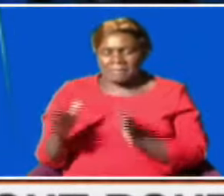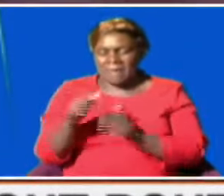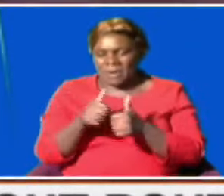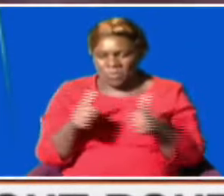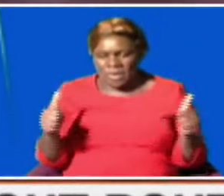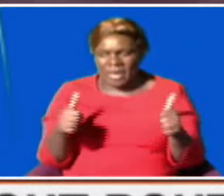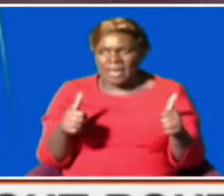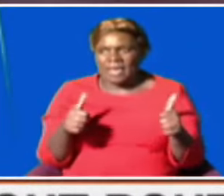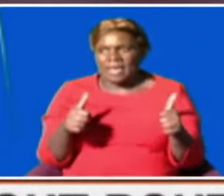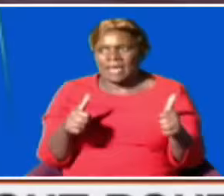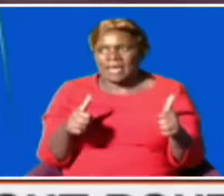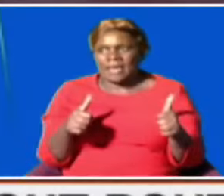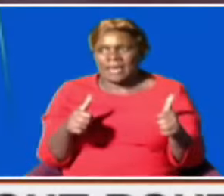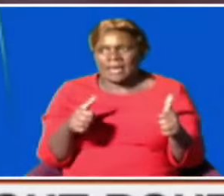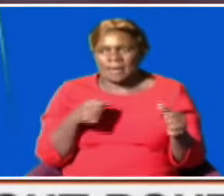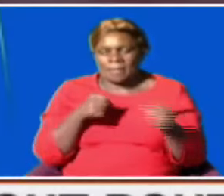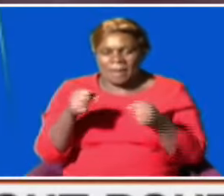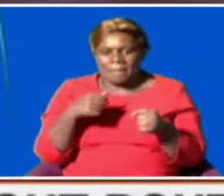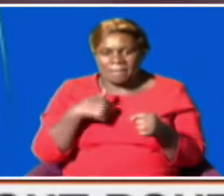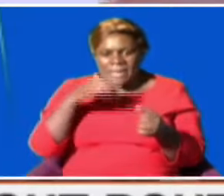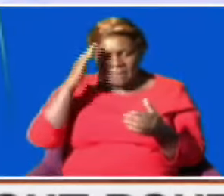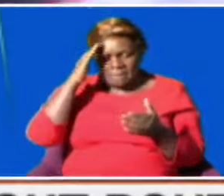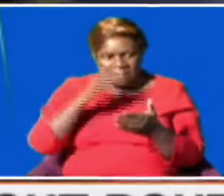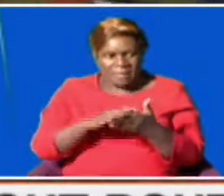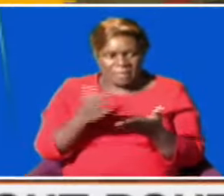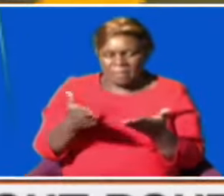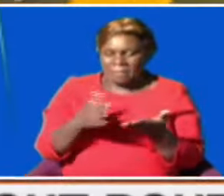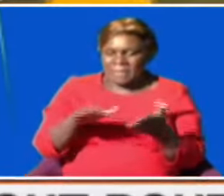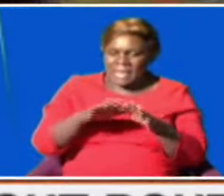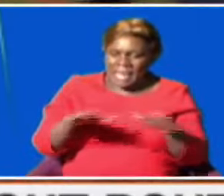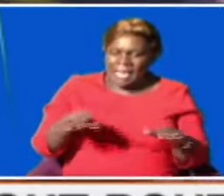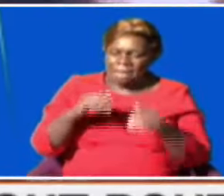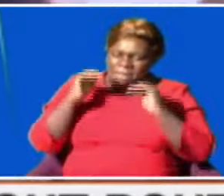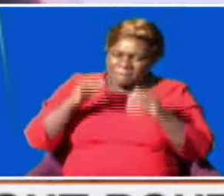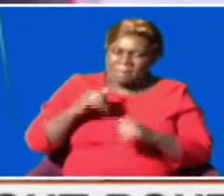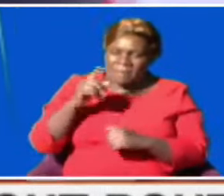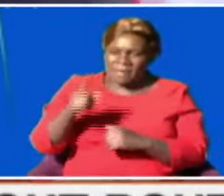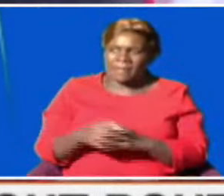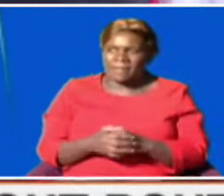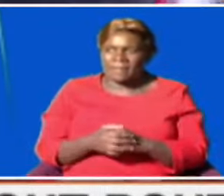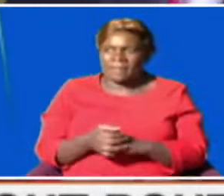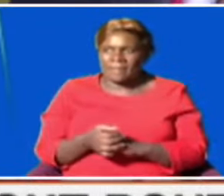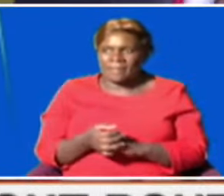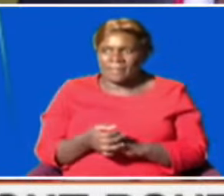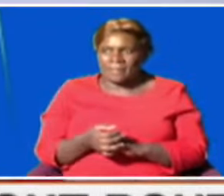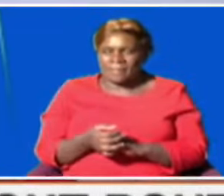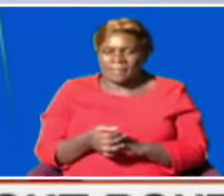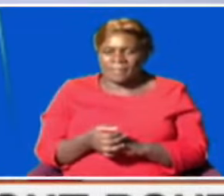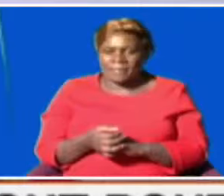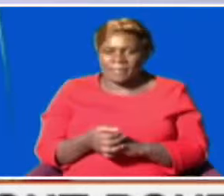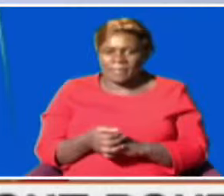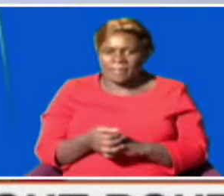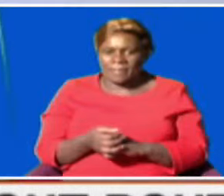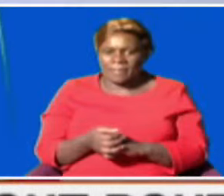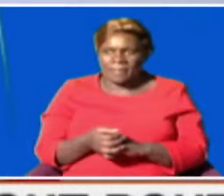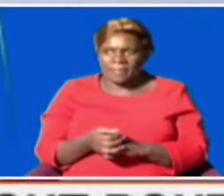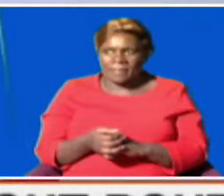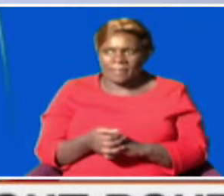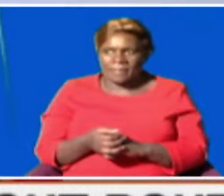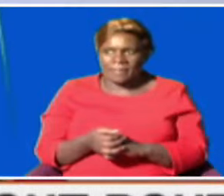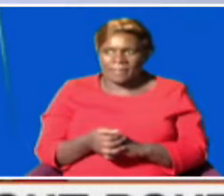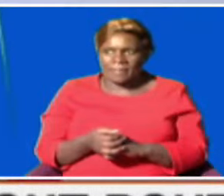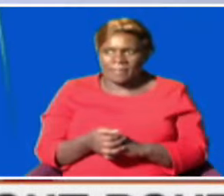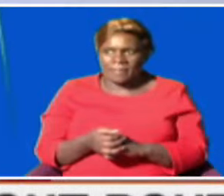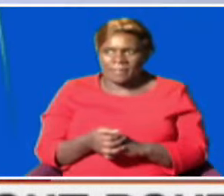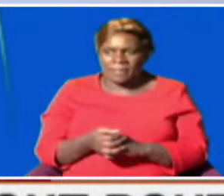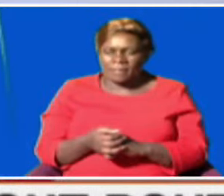Huko makulimu watutalimana, auneza mi nikawa jembe, akawa shamba, nikamlima. The foreman KO, I mean, don't